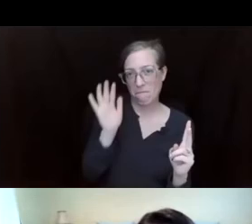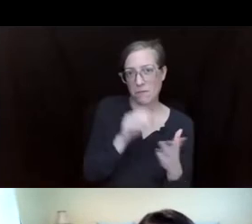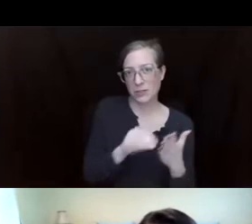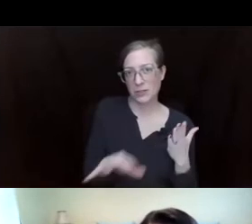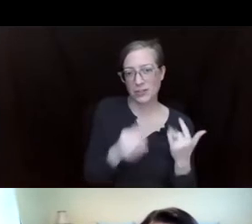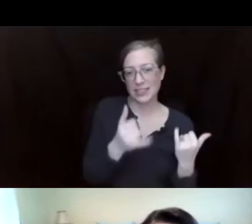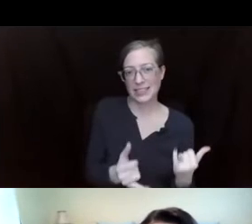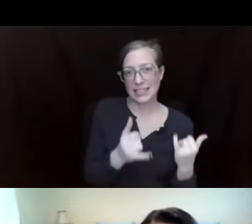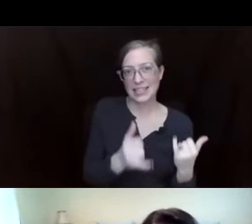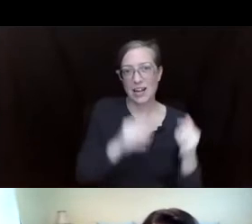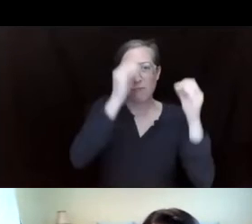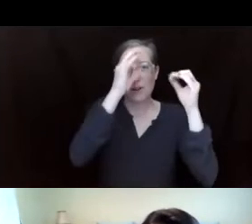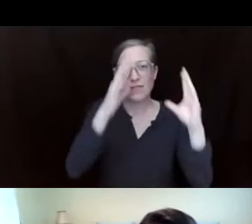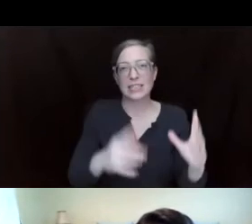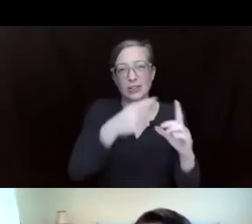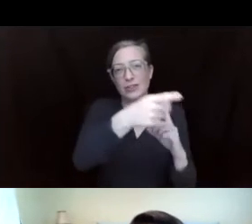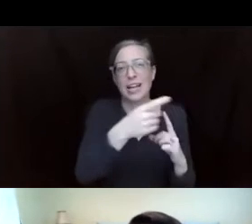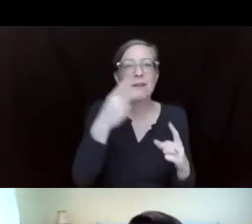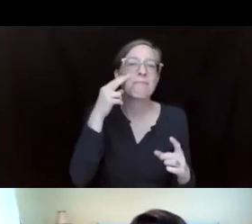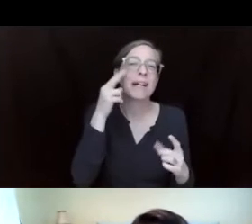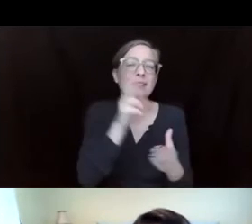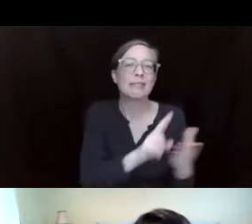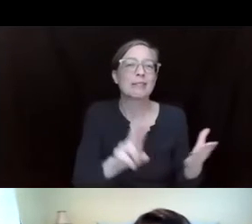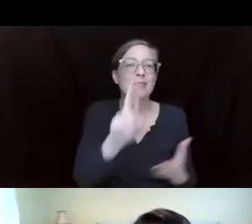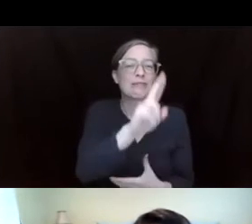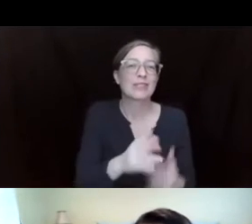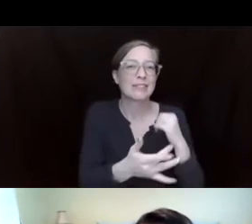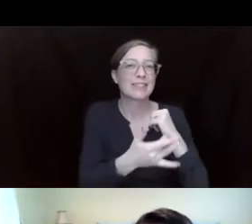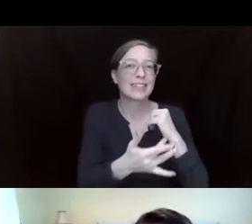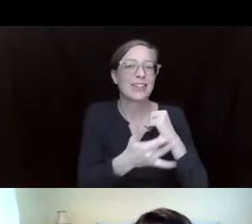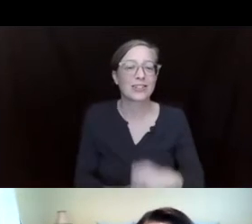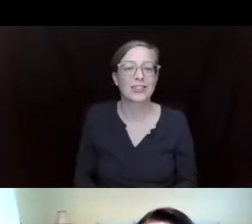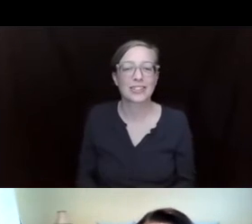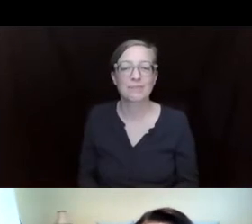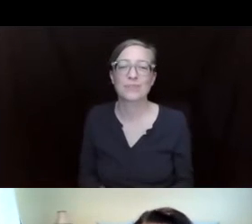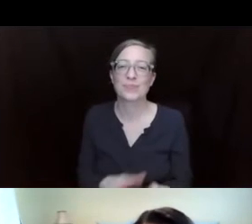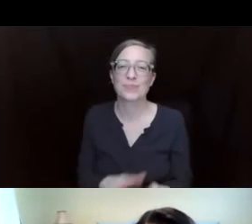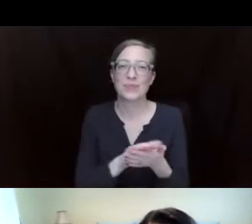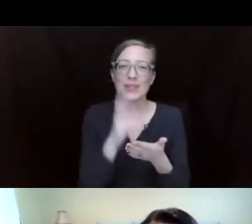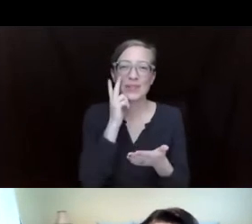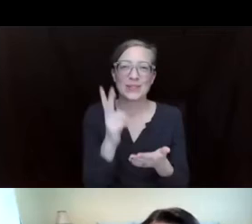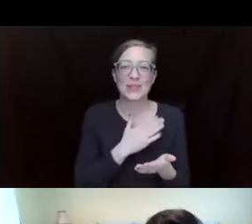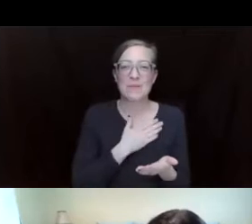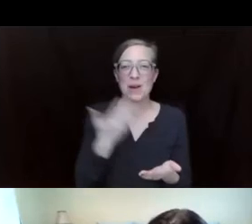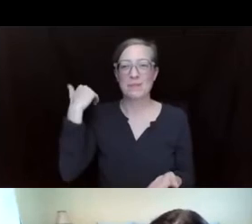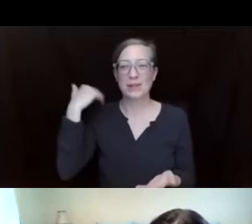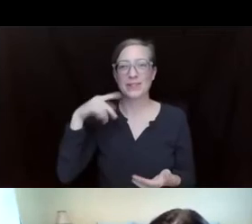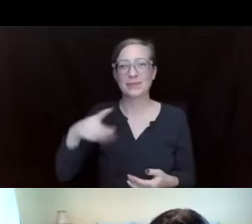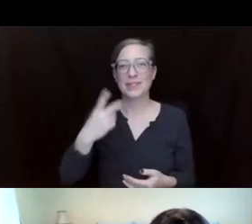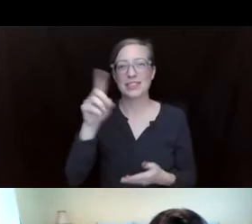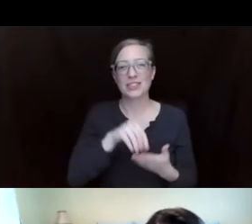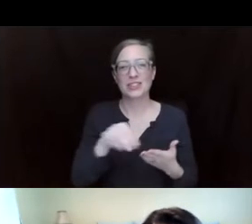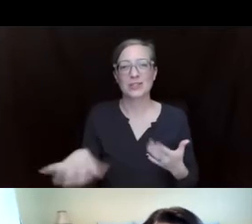the Tecnológico de Monterrey in Mexico. So it's very nice to see that my former students, my former PhD students have now faculty